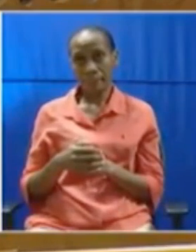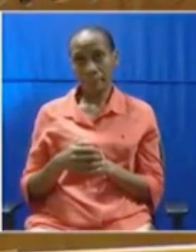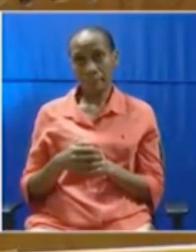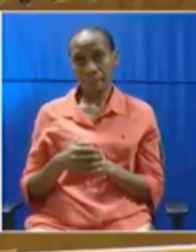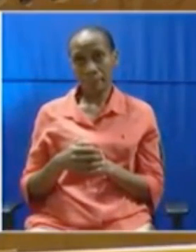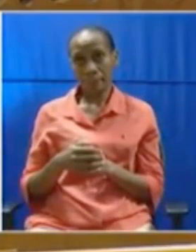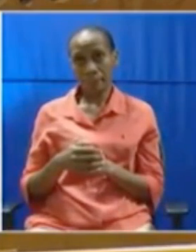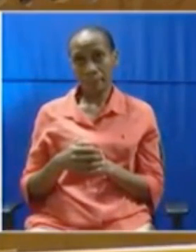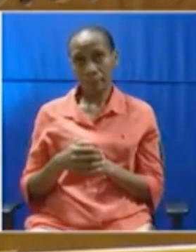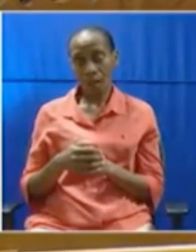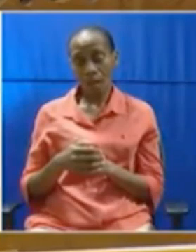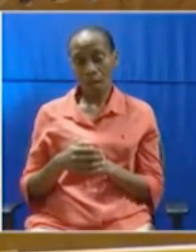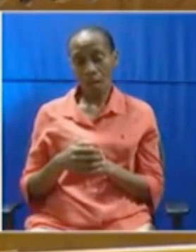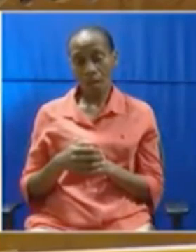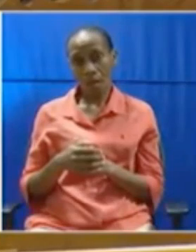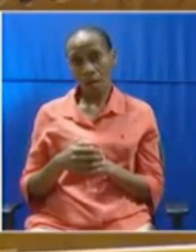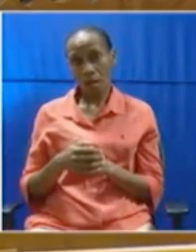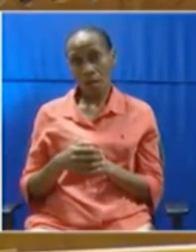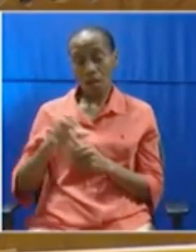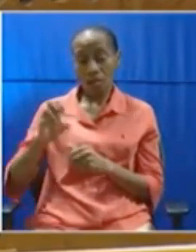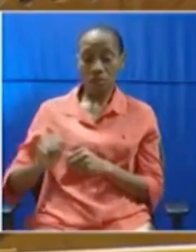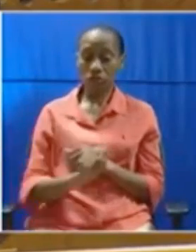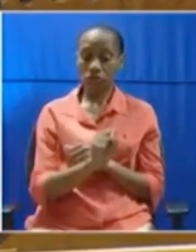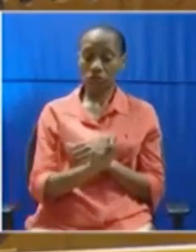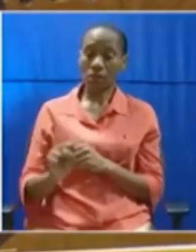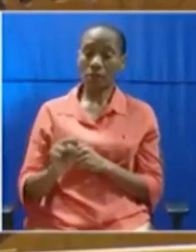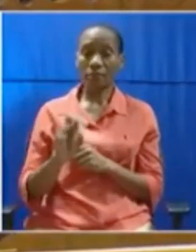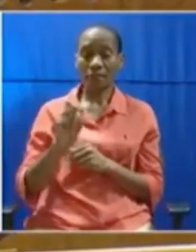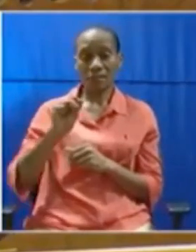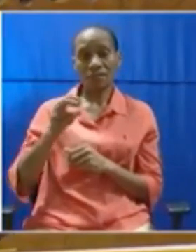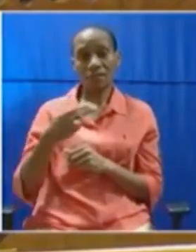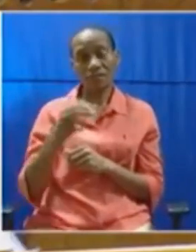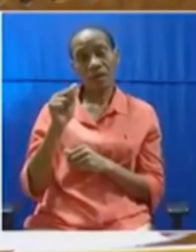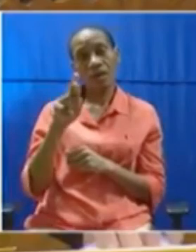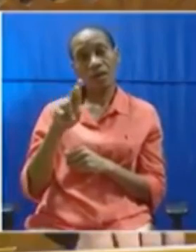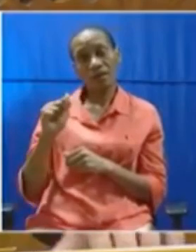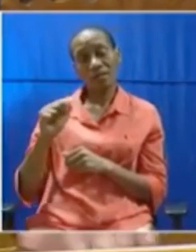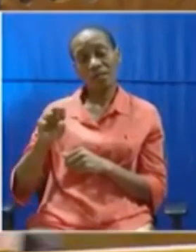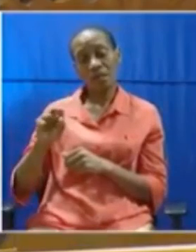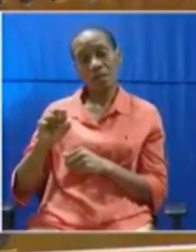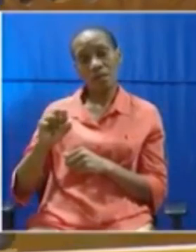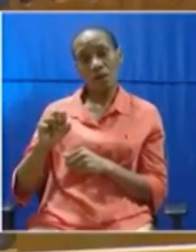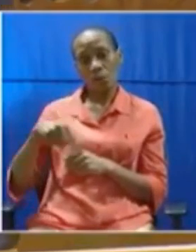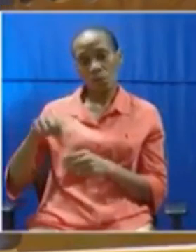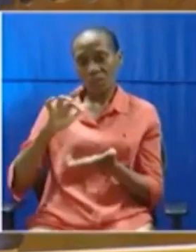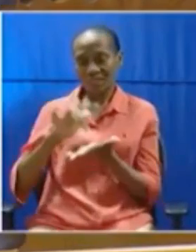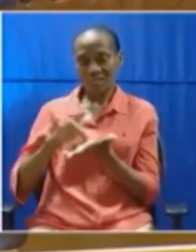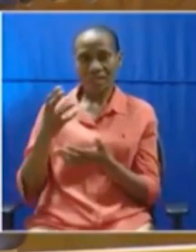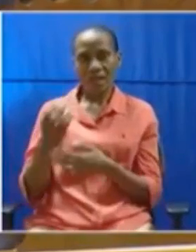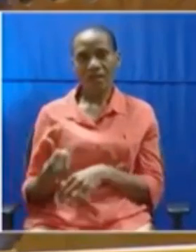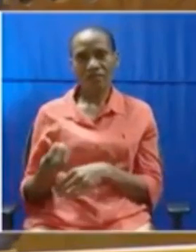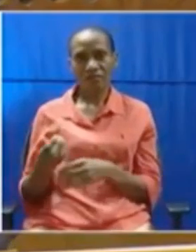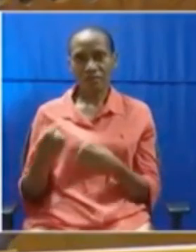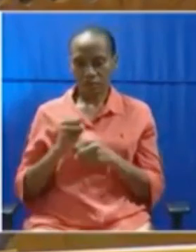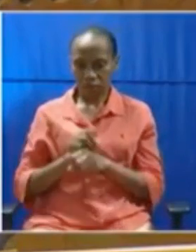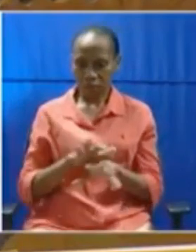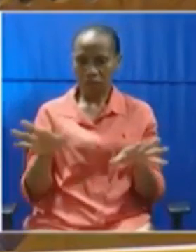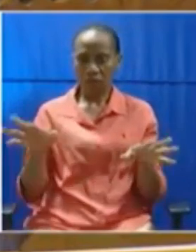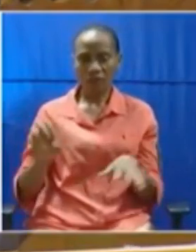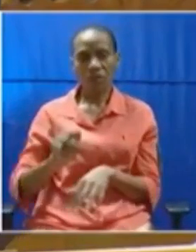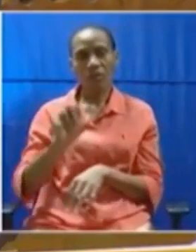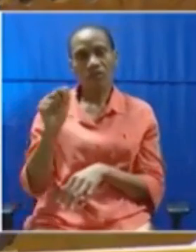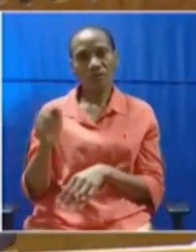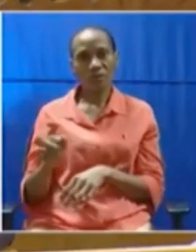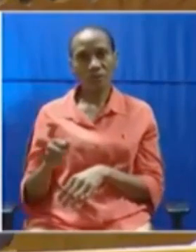or sub-Saharan Africa's top financial center. This happens when you don't just